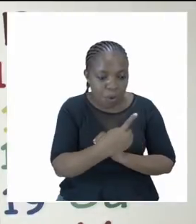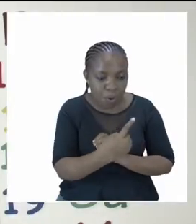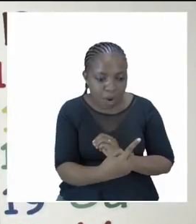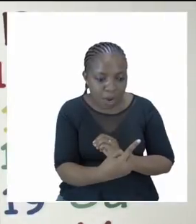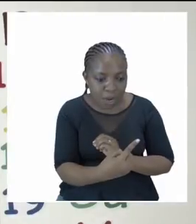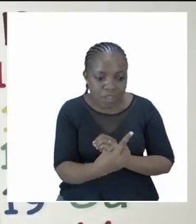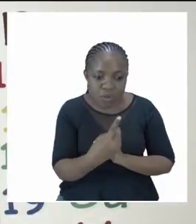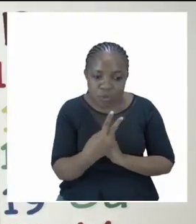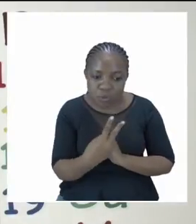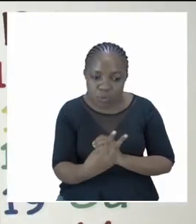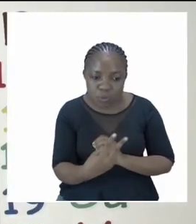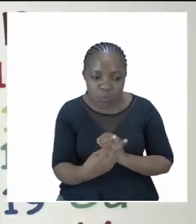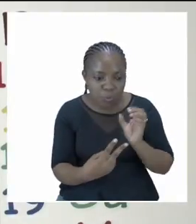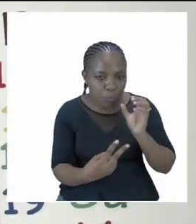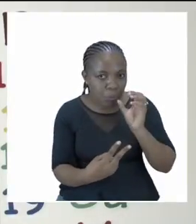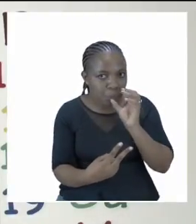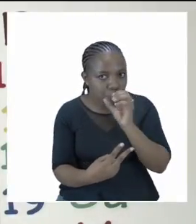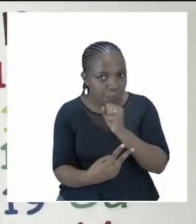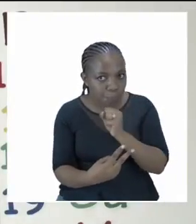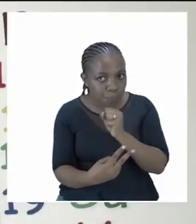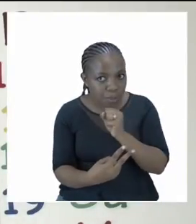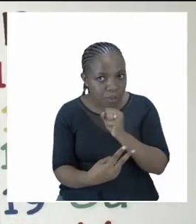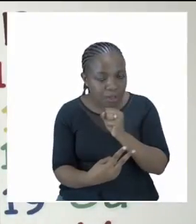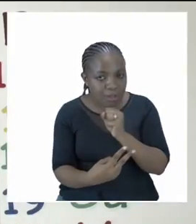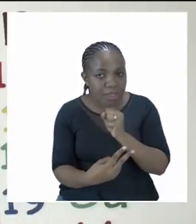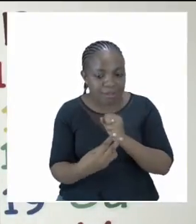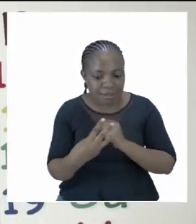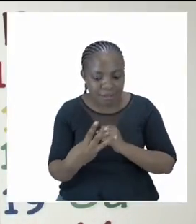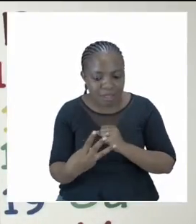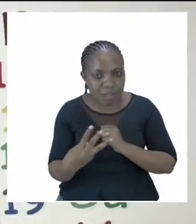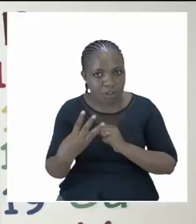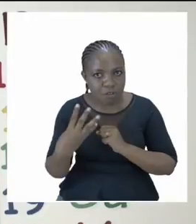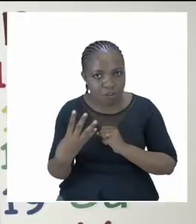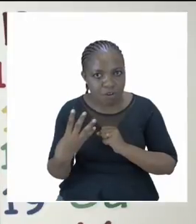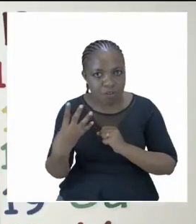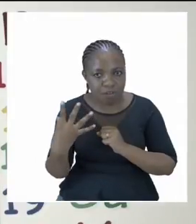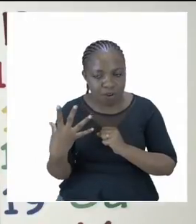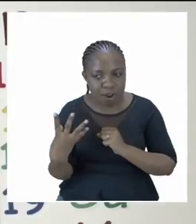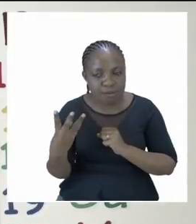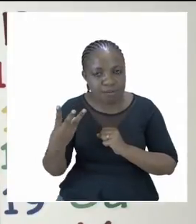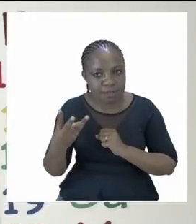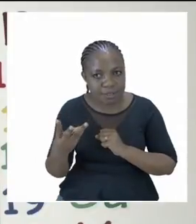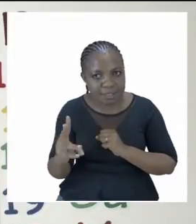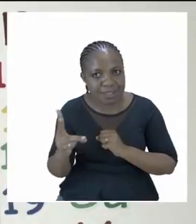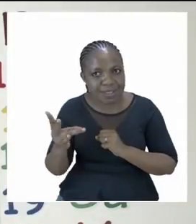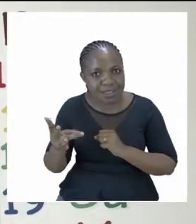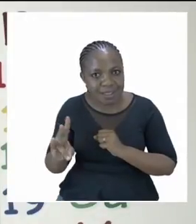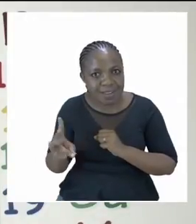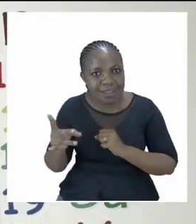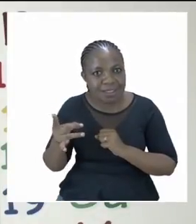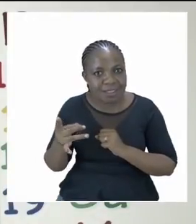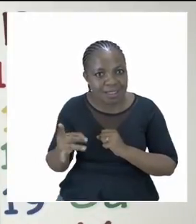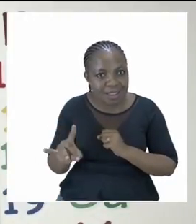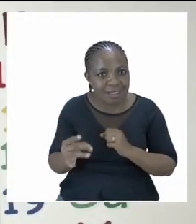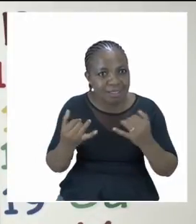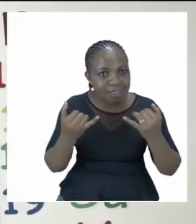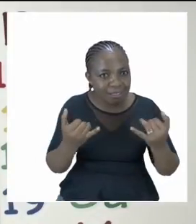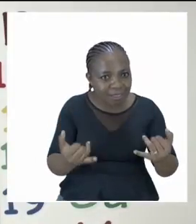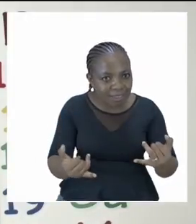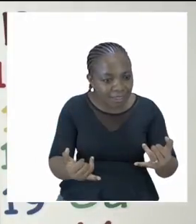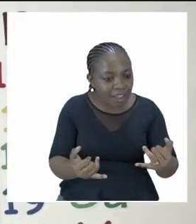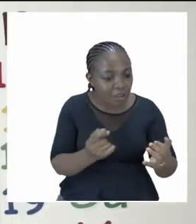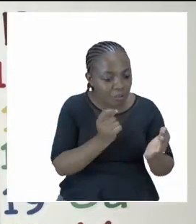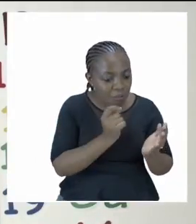be your job to write a number 2.